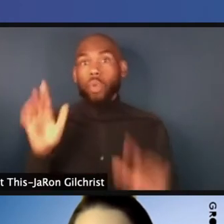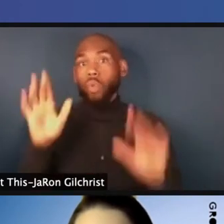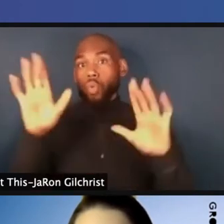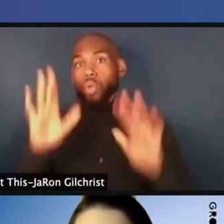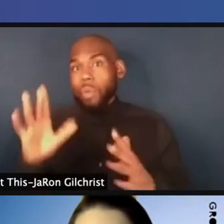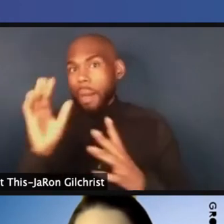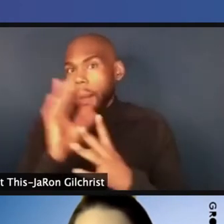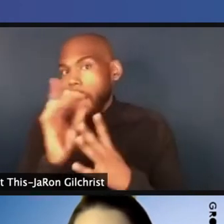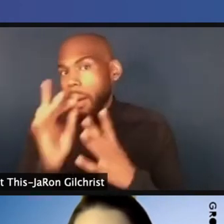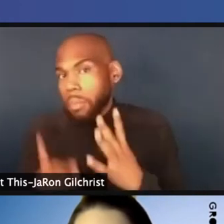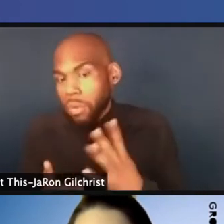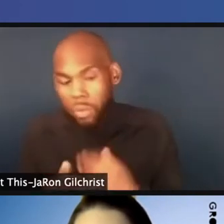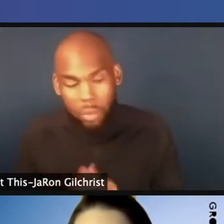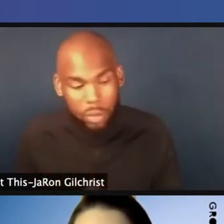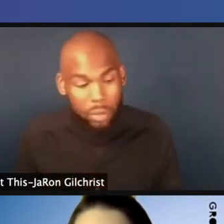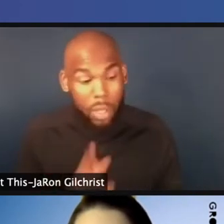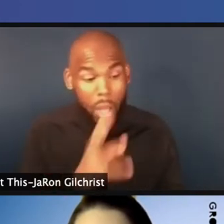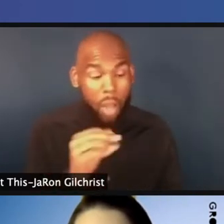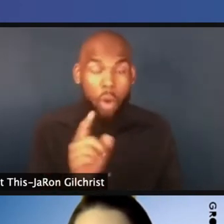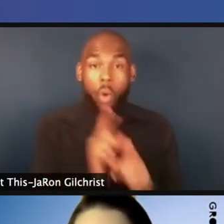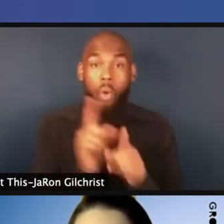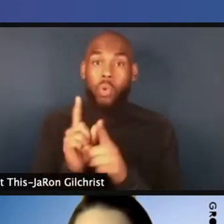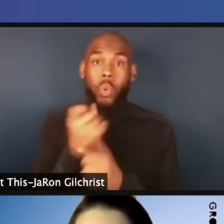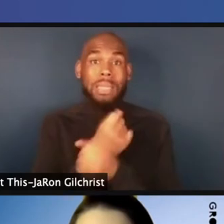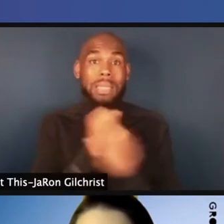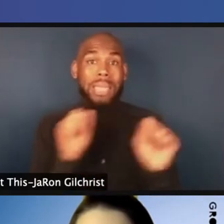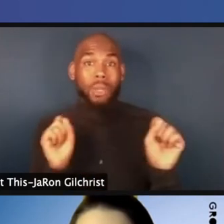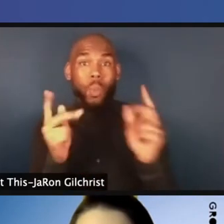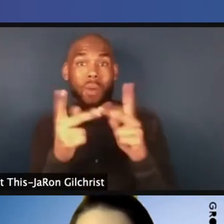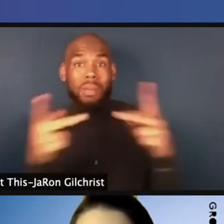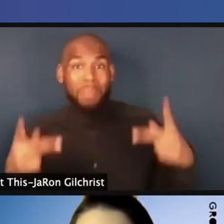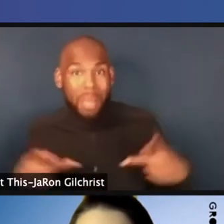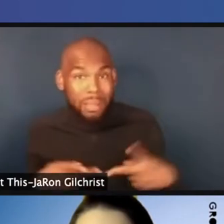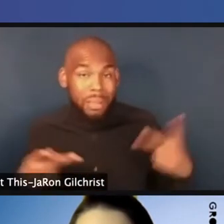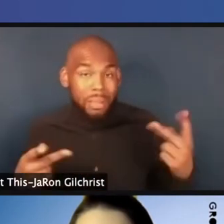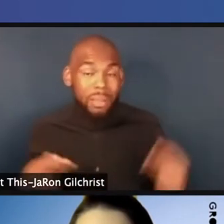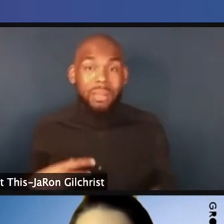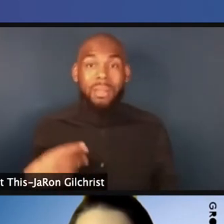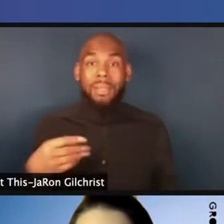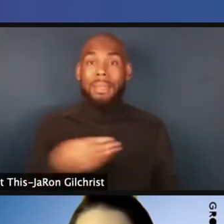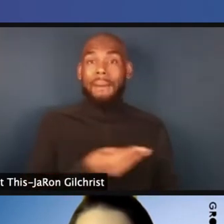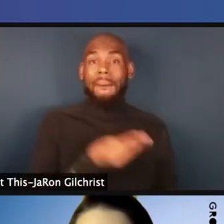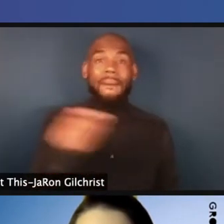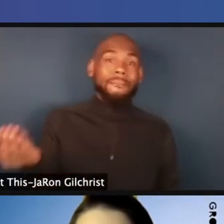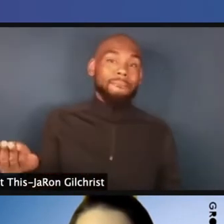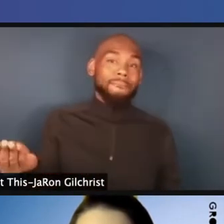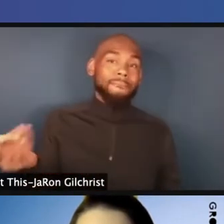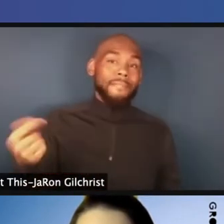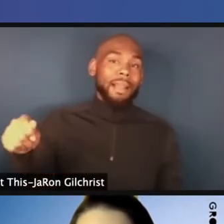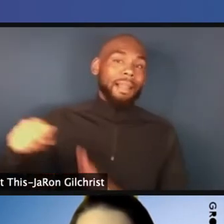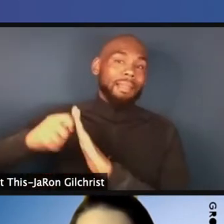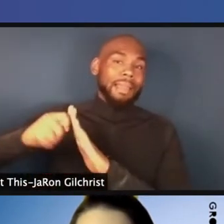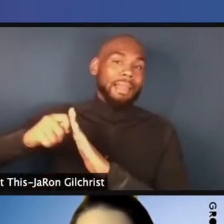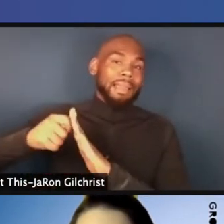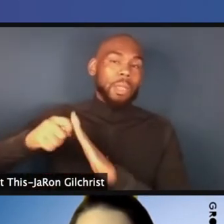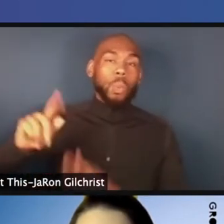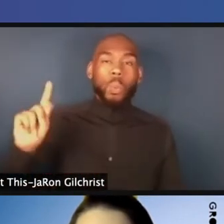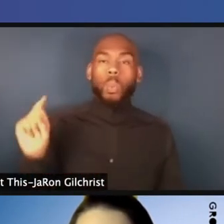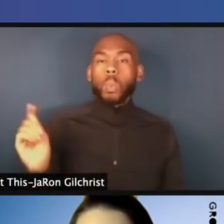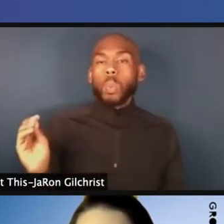And, you know, it's also about sanctuary space. It's also about handing over the keys to, and, you